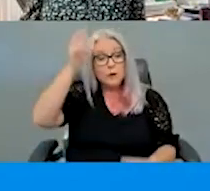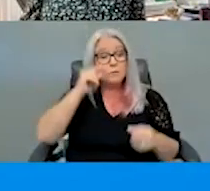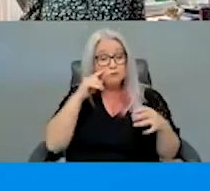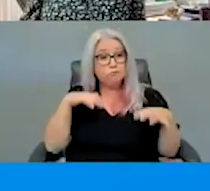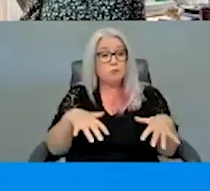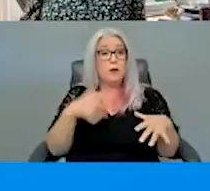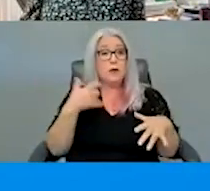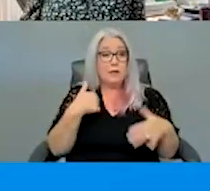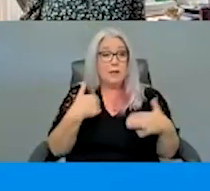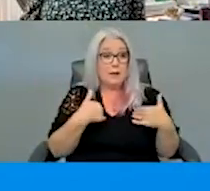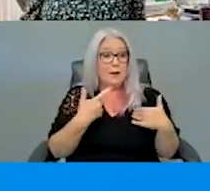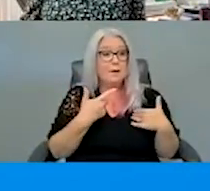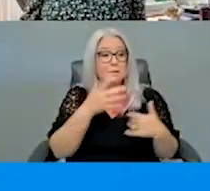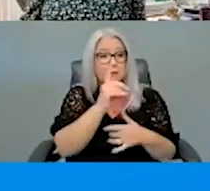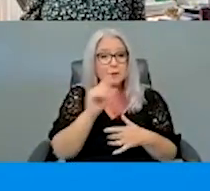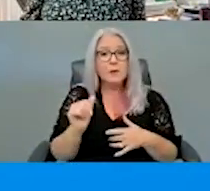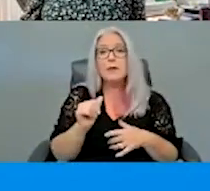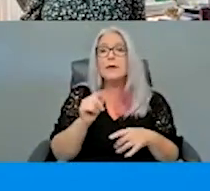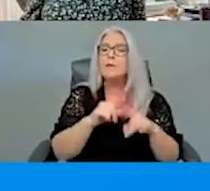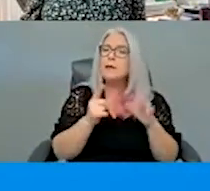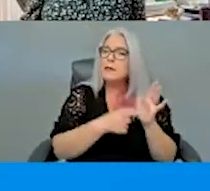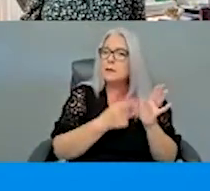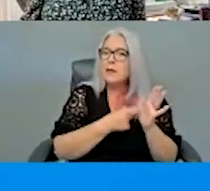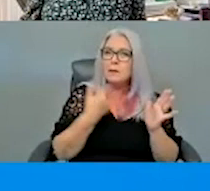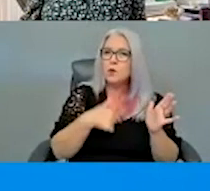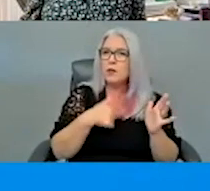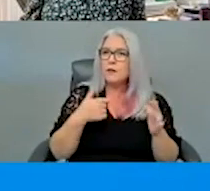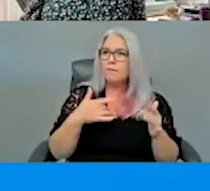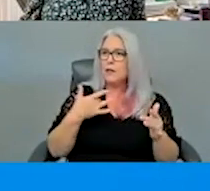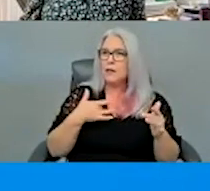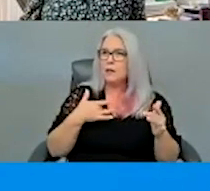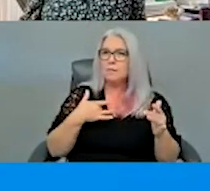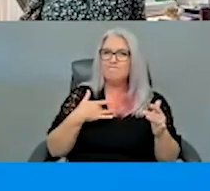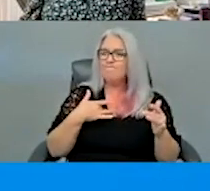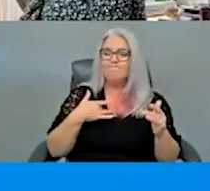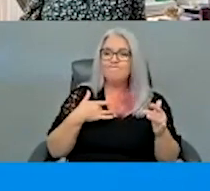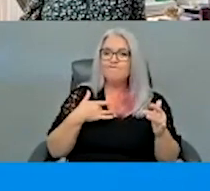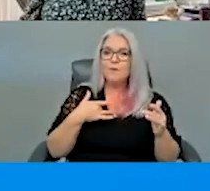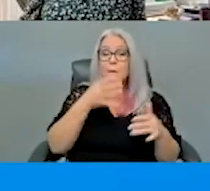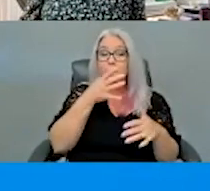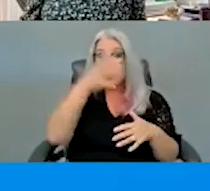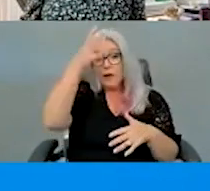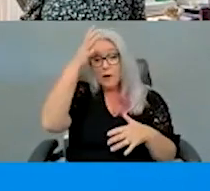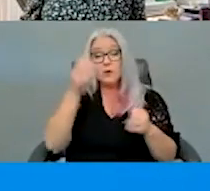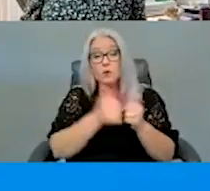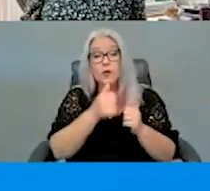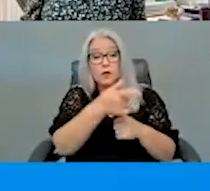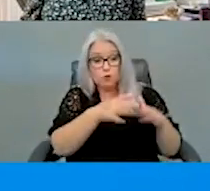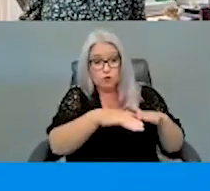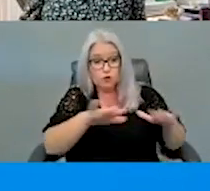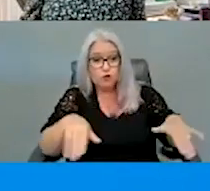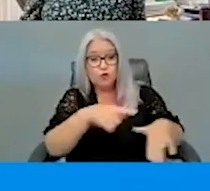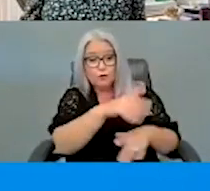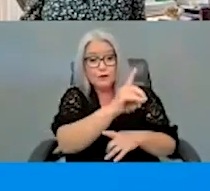I think sometimes we are unfairly expecting parents of children with disabilities to